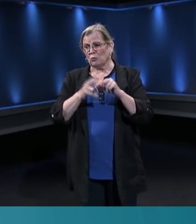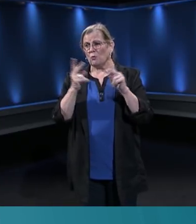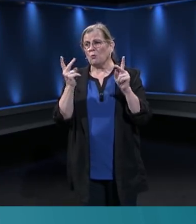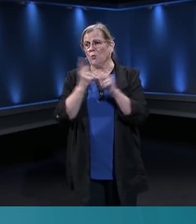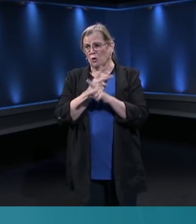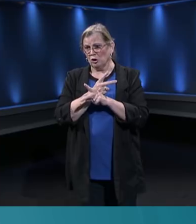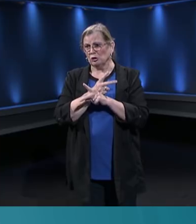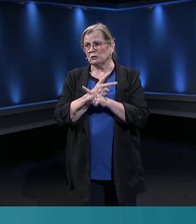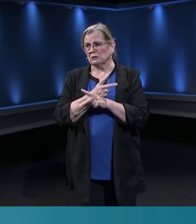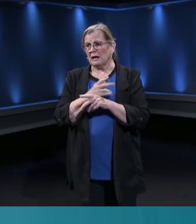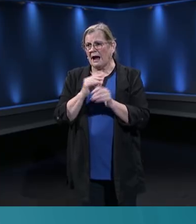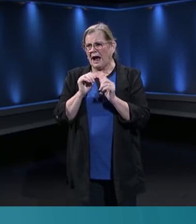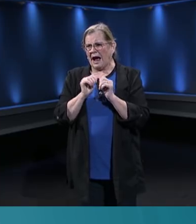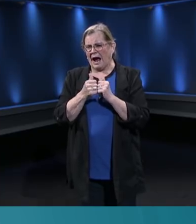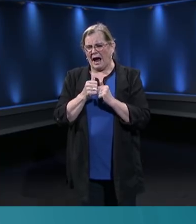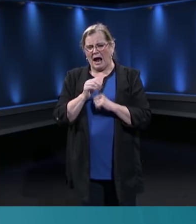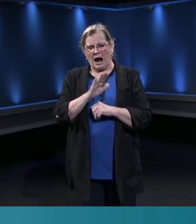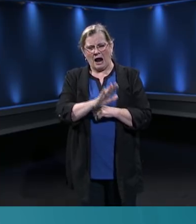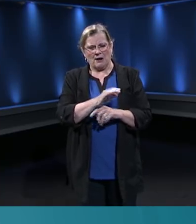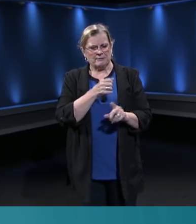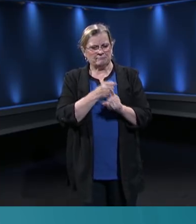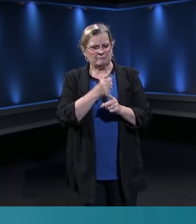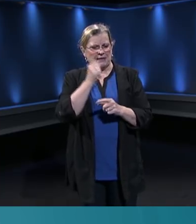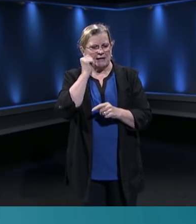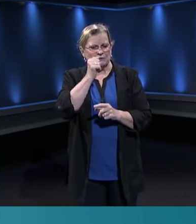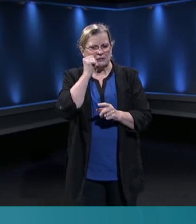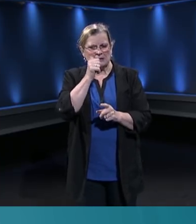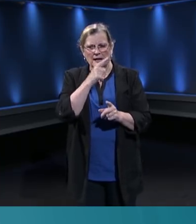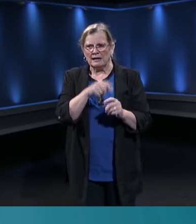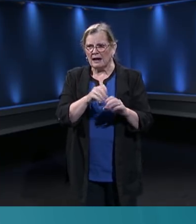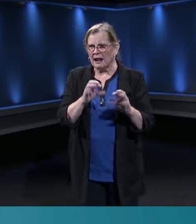impacting daily functioning. And I like to look at it